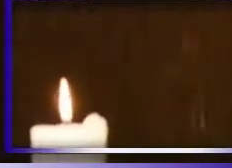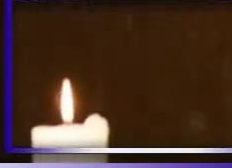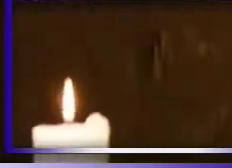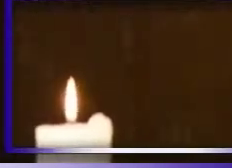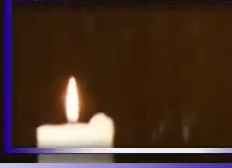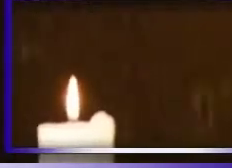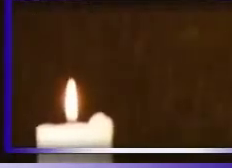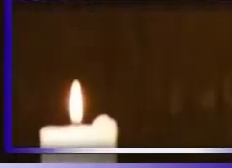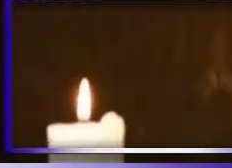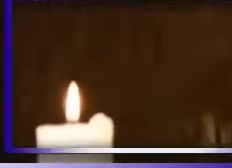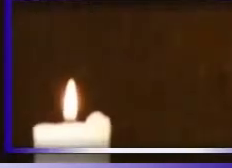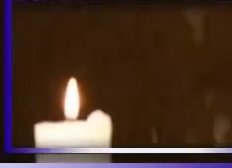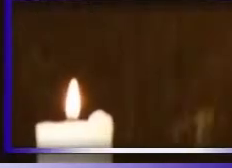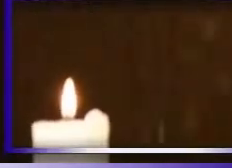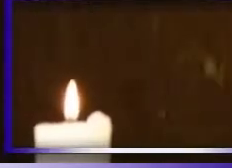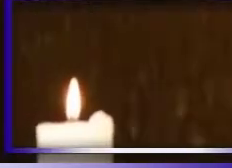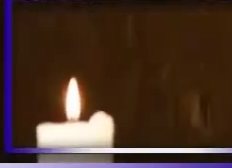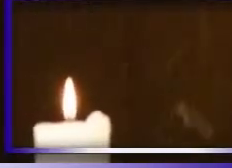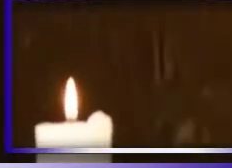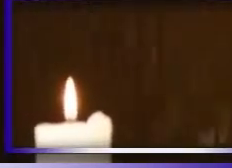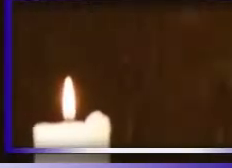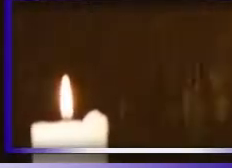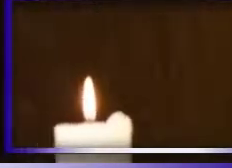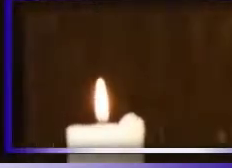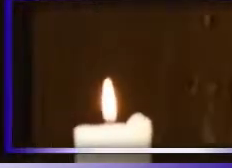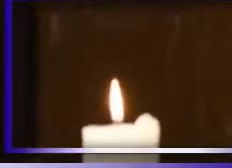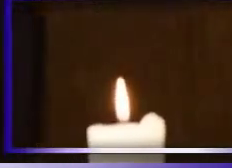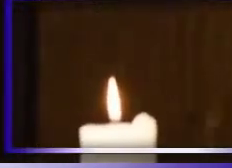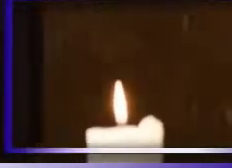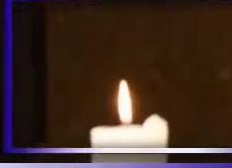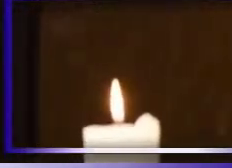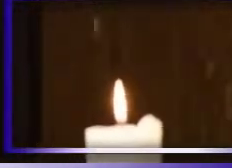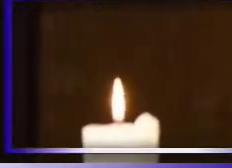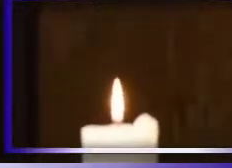and let them know that there is another